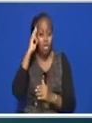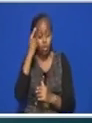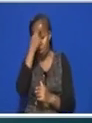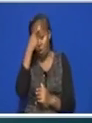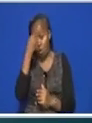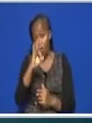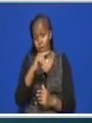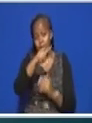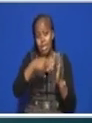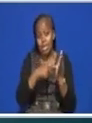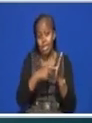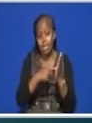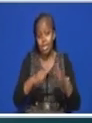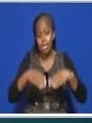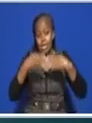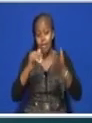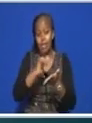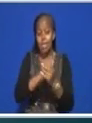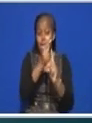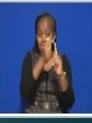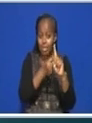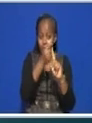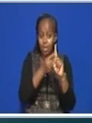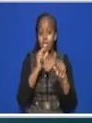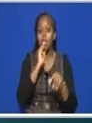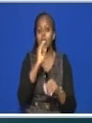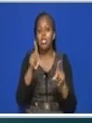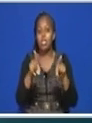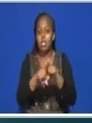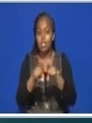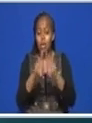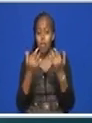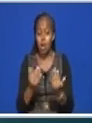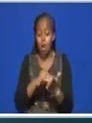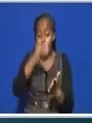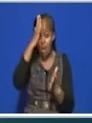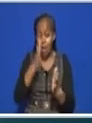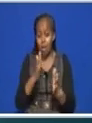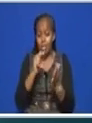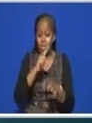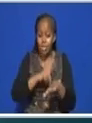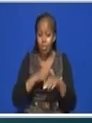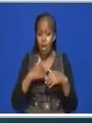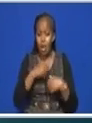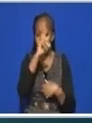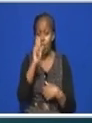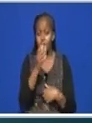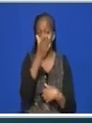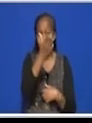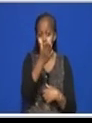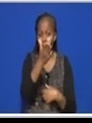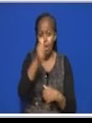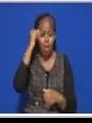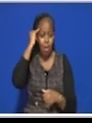the temperature remains constant. Now, learner, when faced with a question like this, there is a bubble.